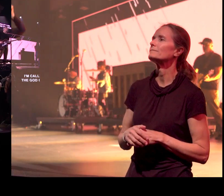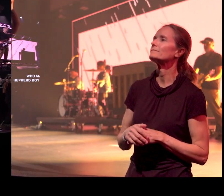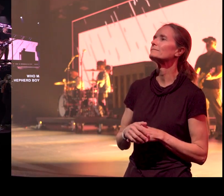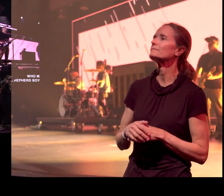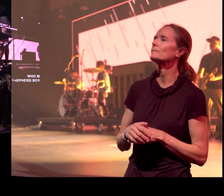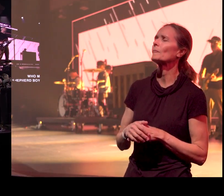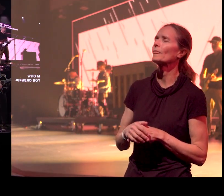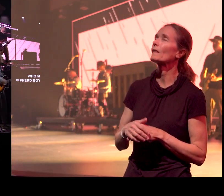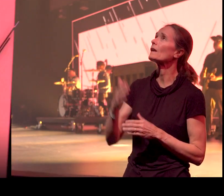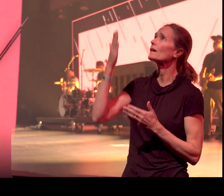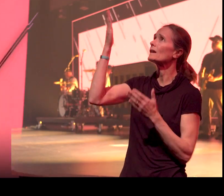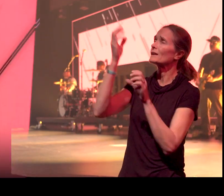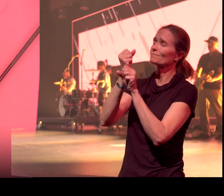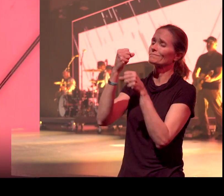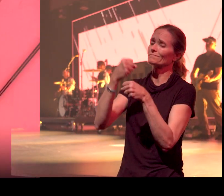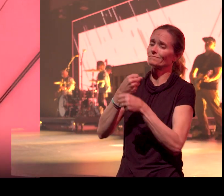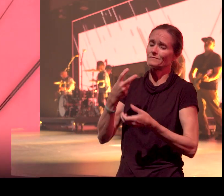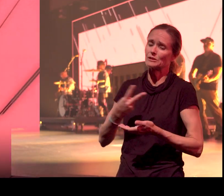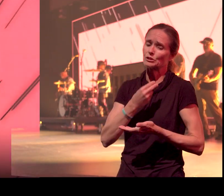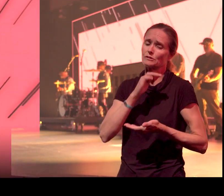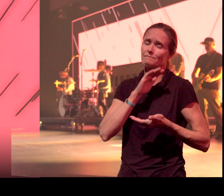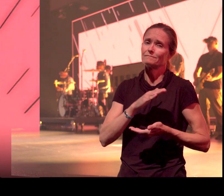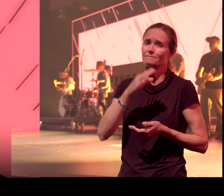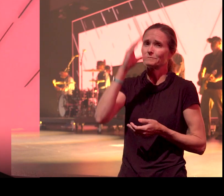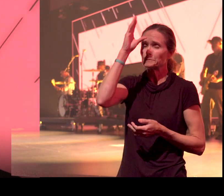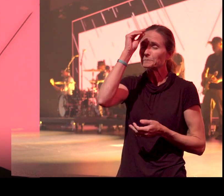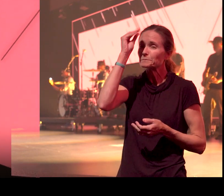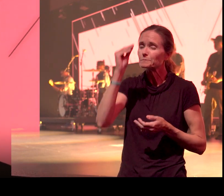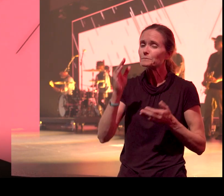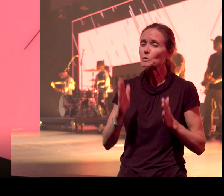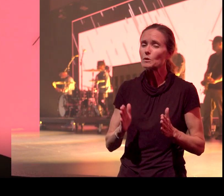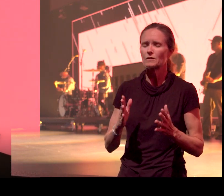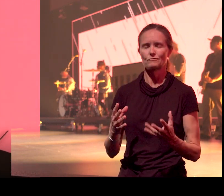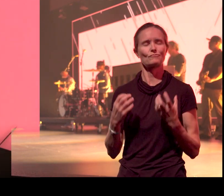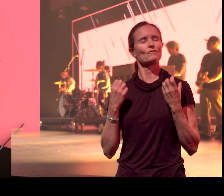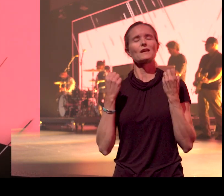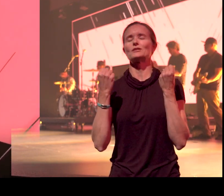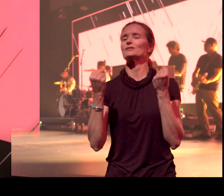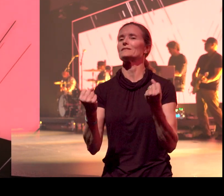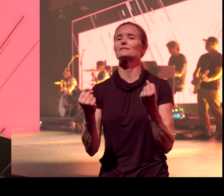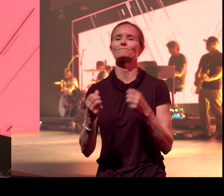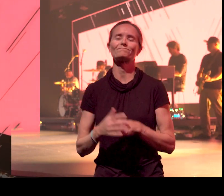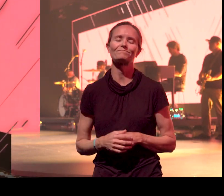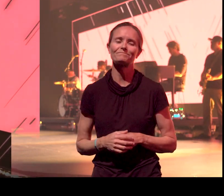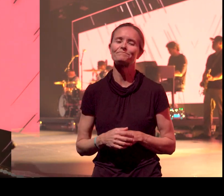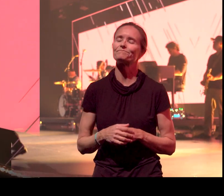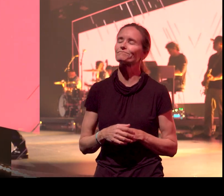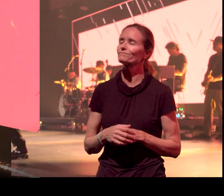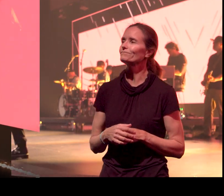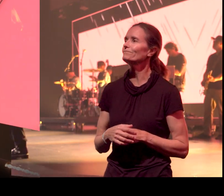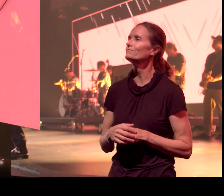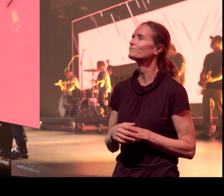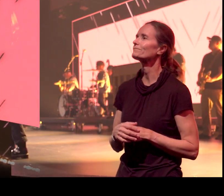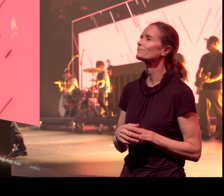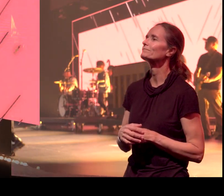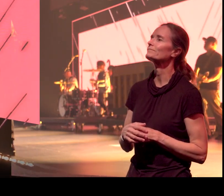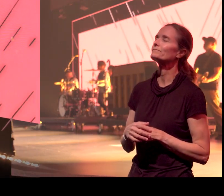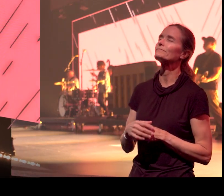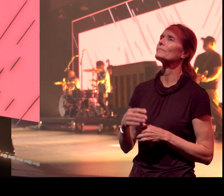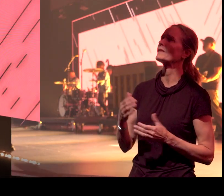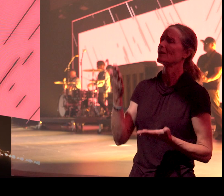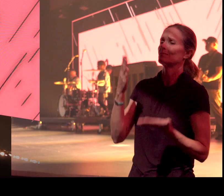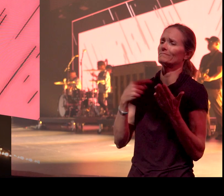David, who made a shepherd boy courageous. That's what he